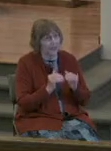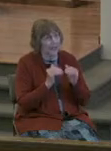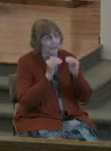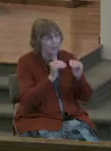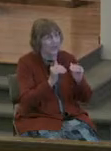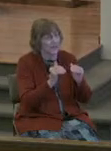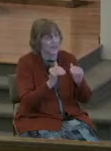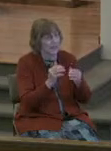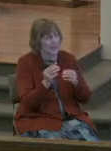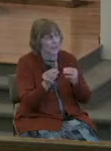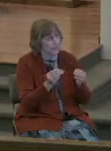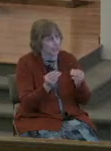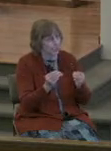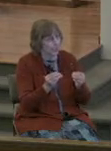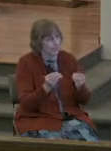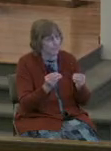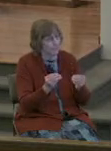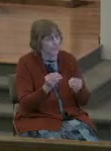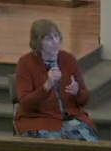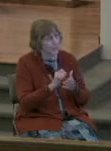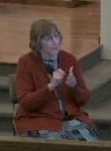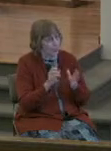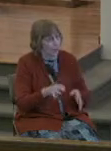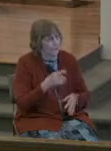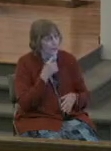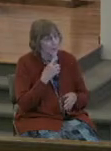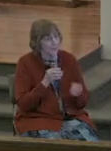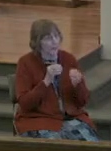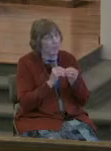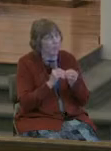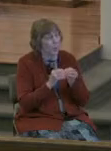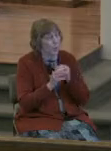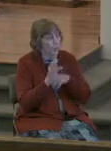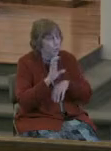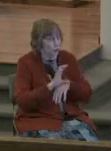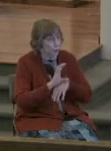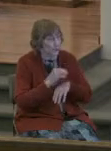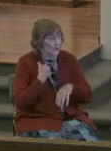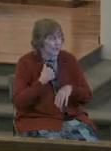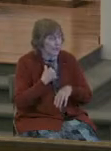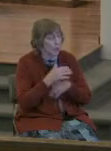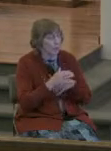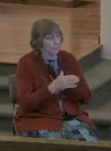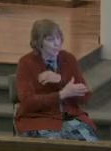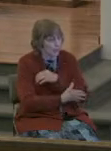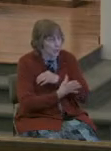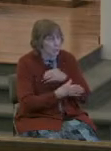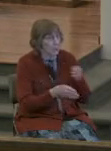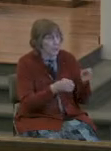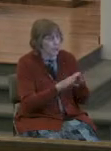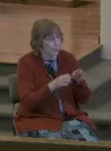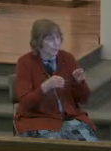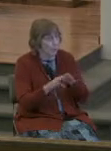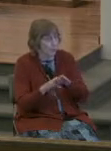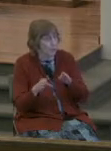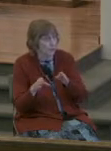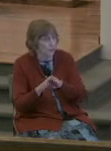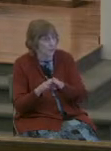the author's putting forth that there are more churches in our country, local churches, closing their doors than there are churches